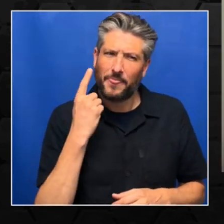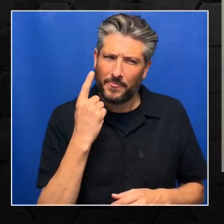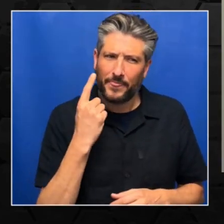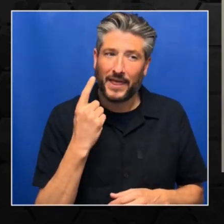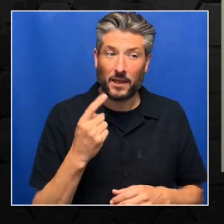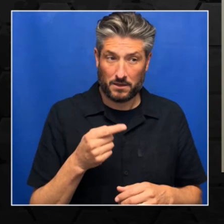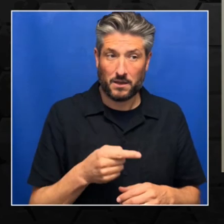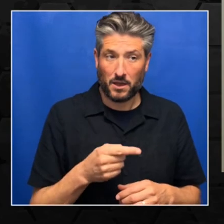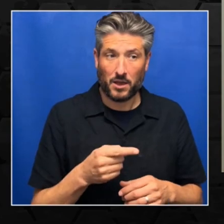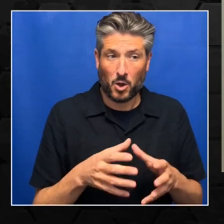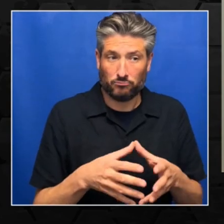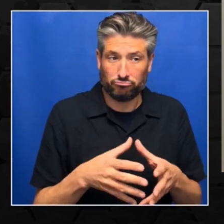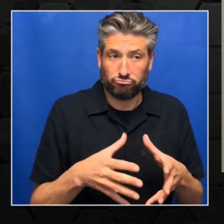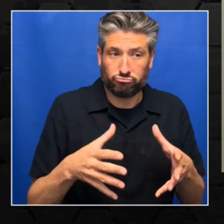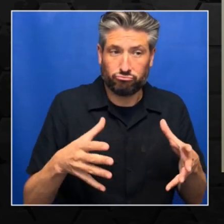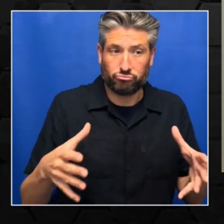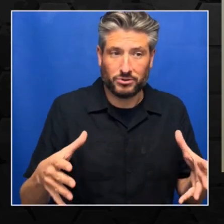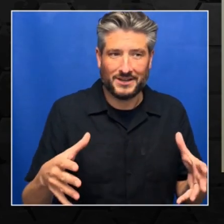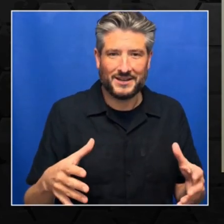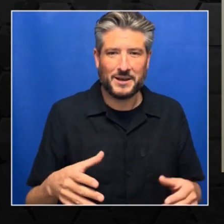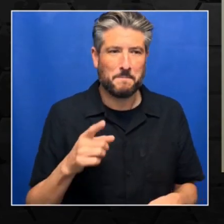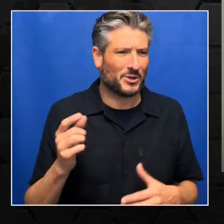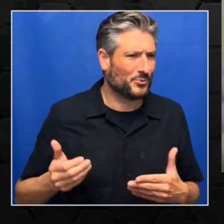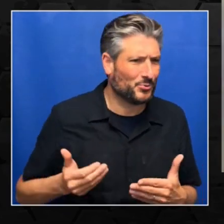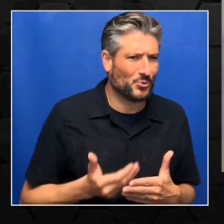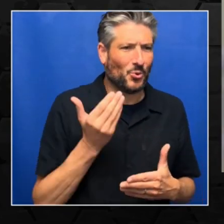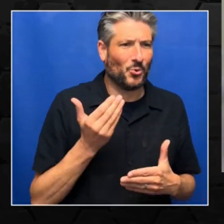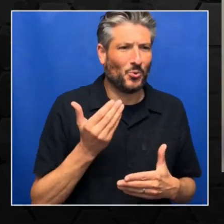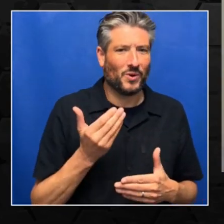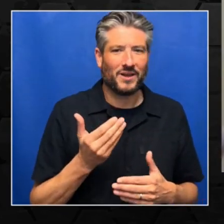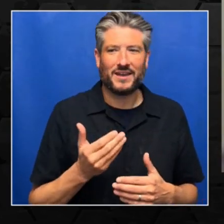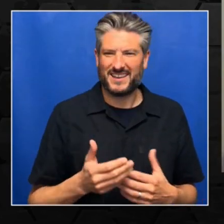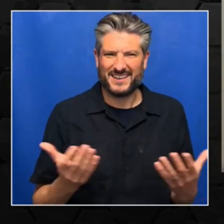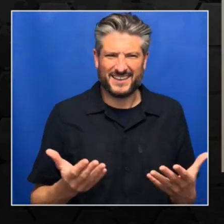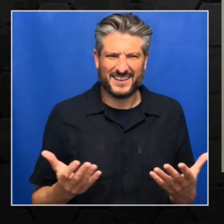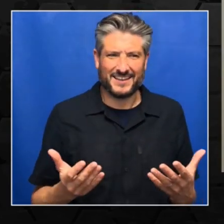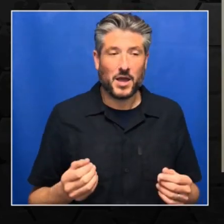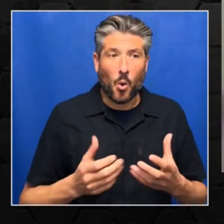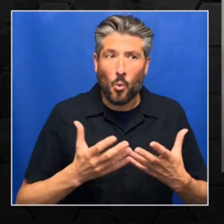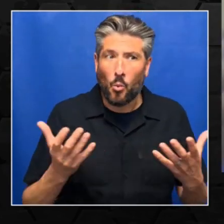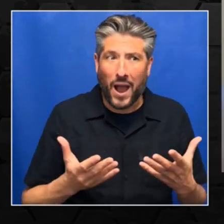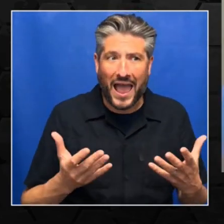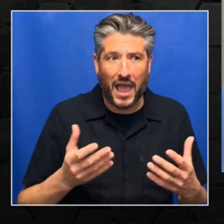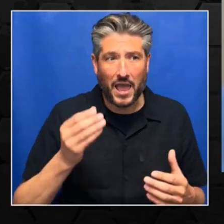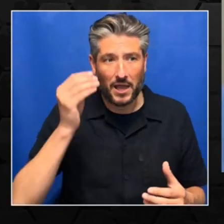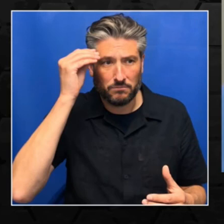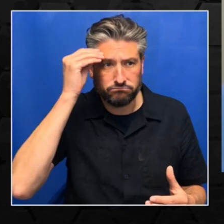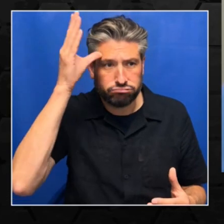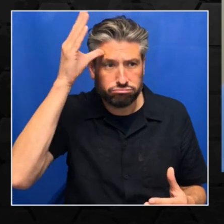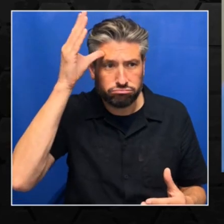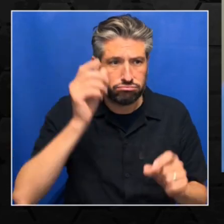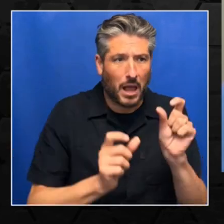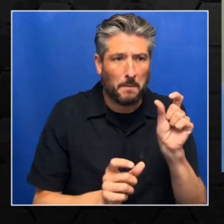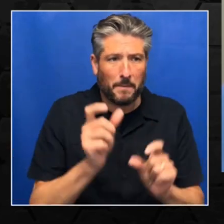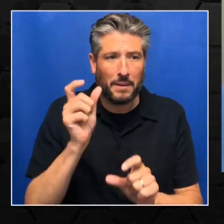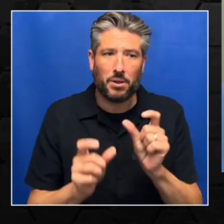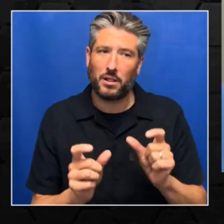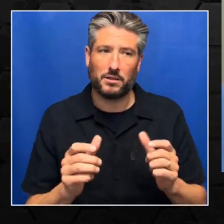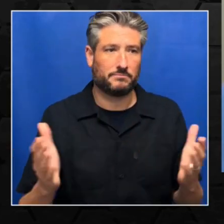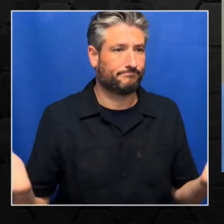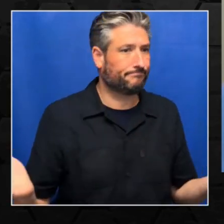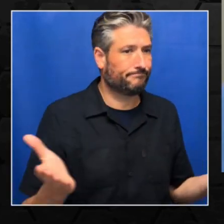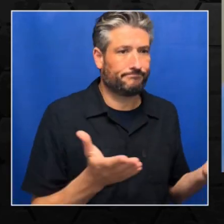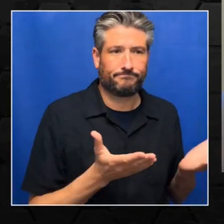today." They are clueless. So I think the first and foremost thing would be like making